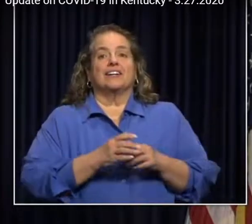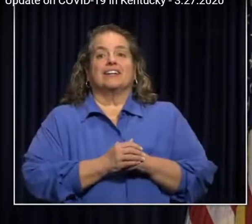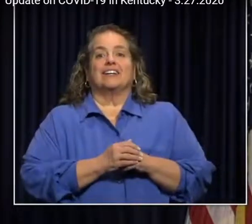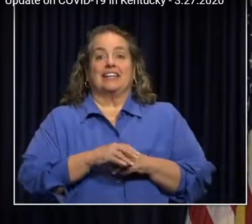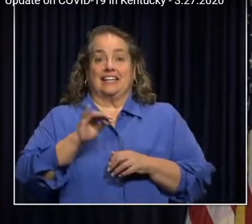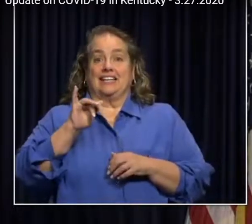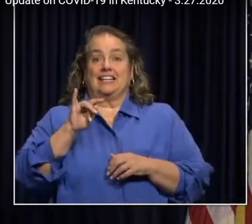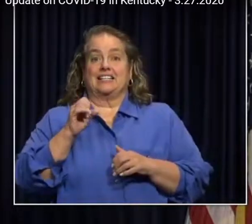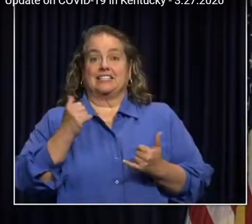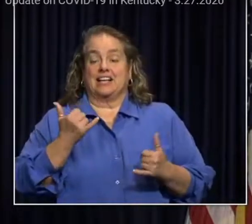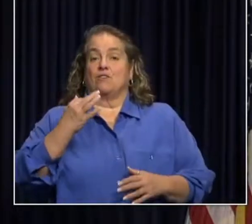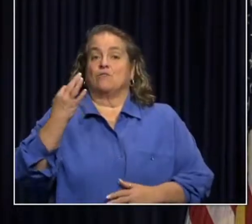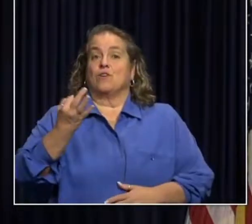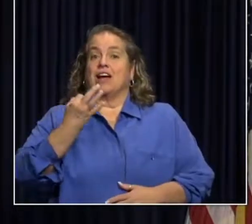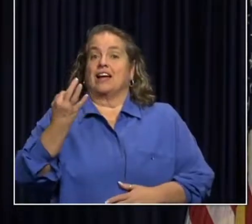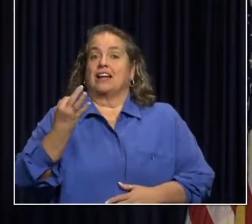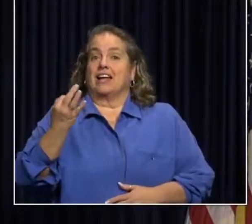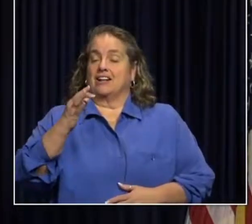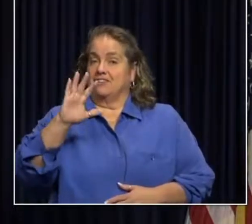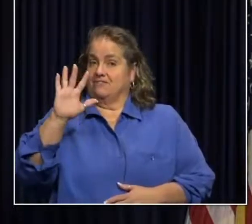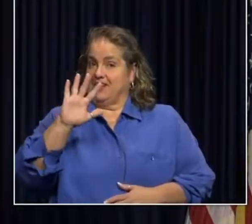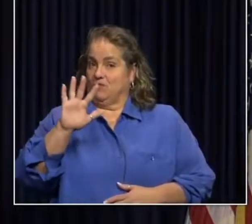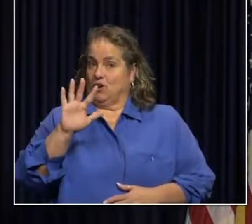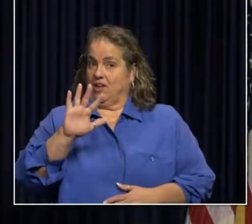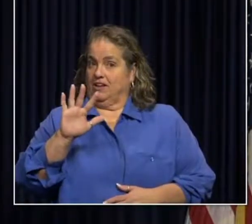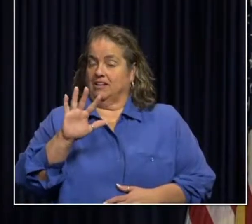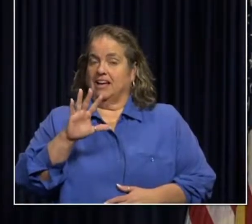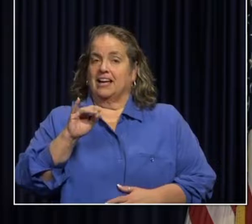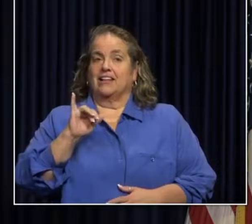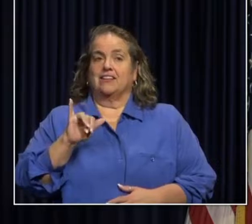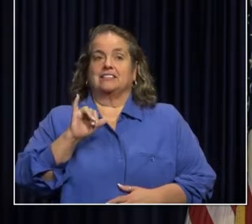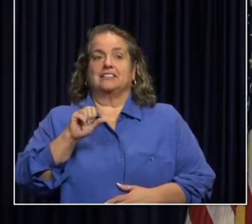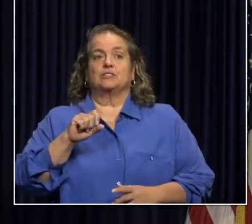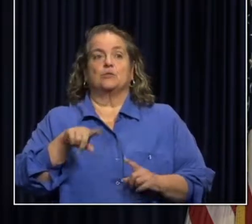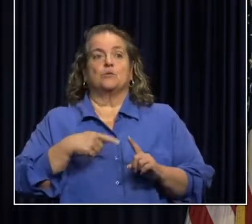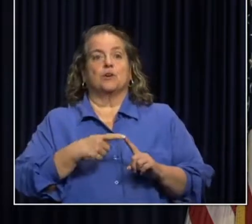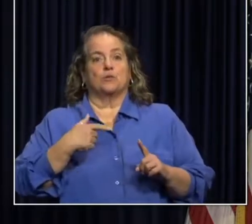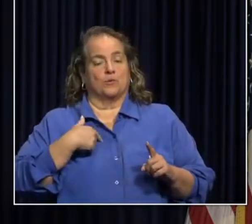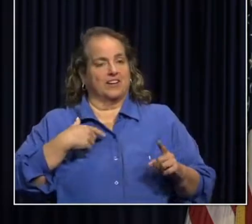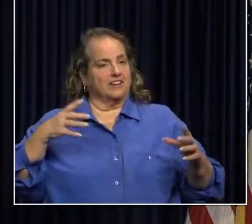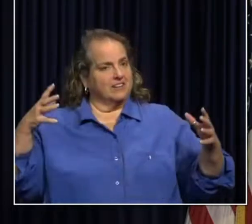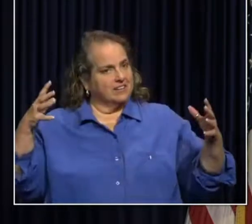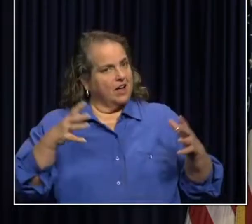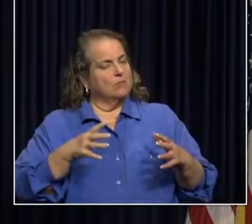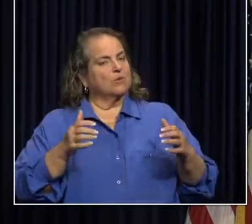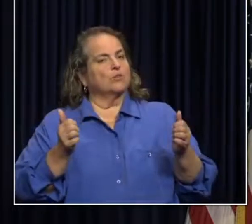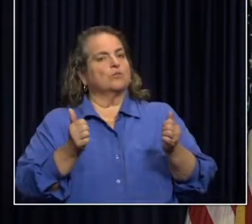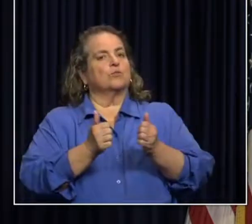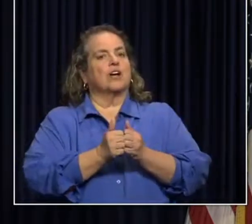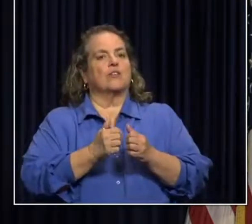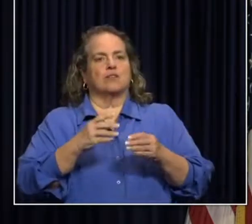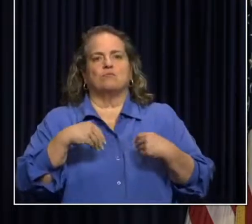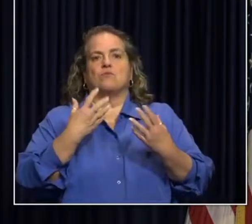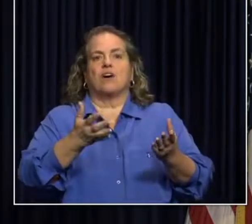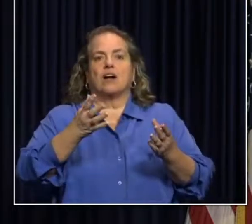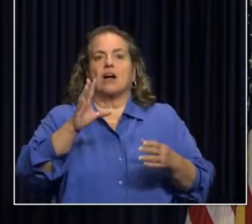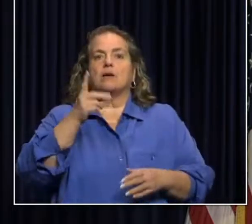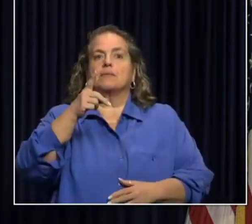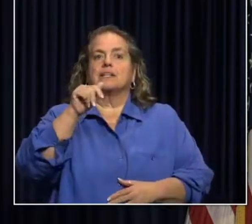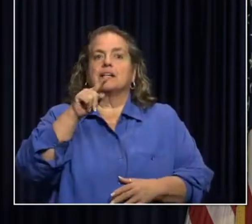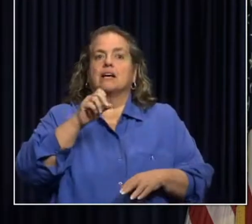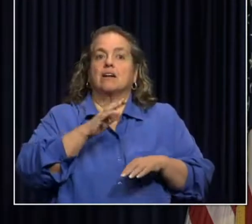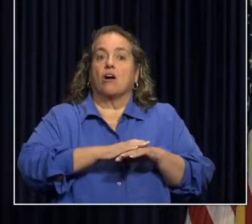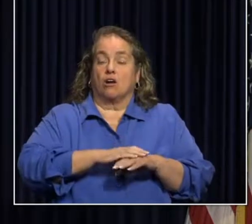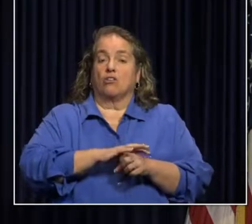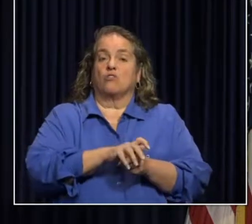It is Friday at 5 p.m. This is when we come together, provide an update on the